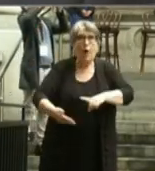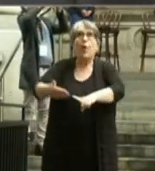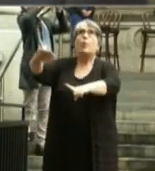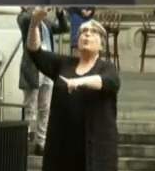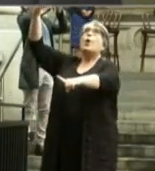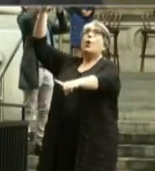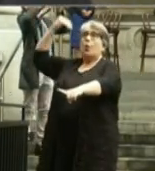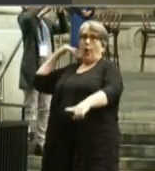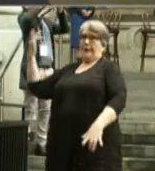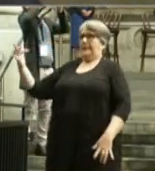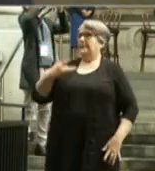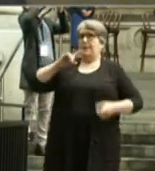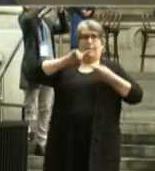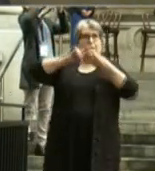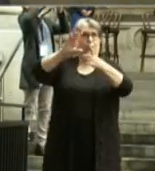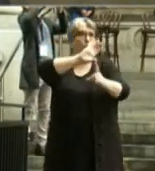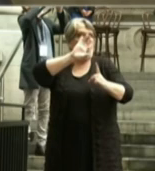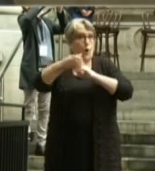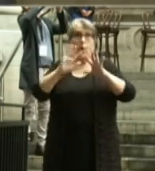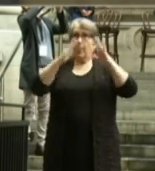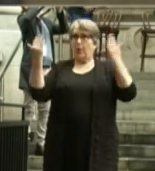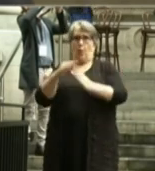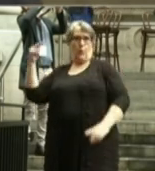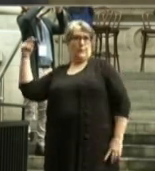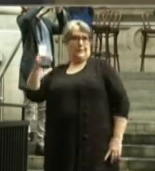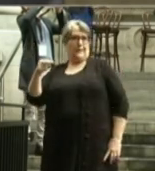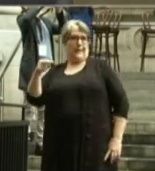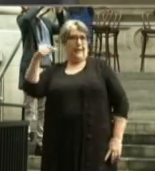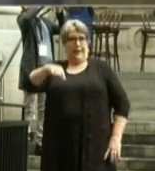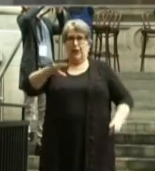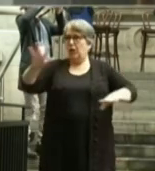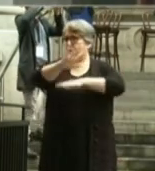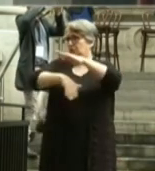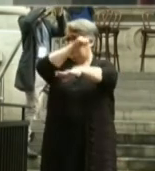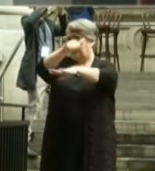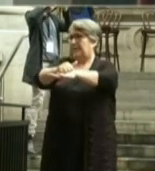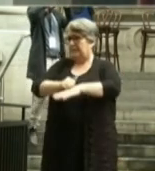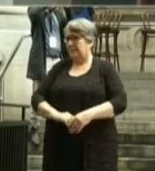longest living continuous culture that the world has ever seen.